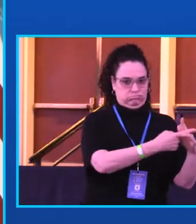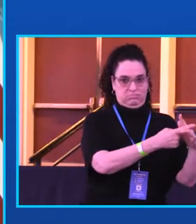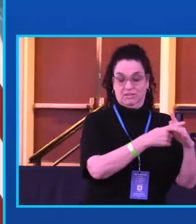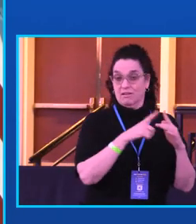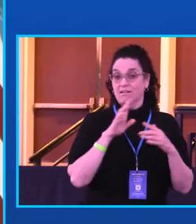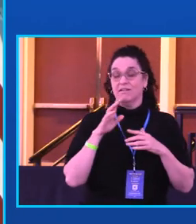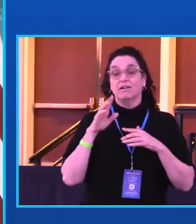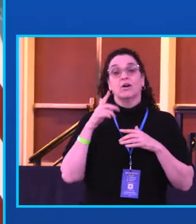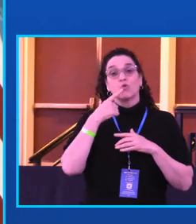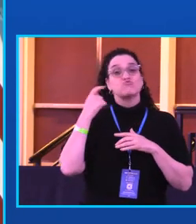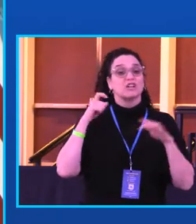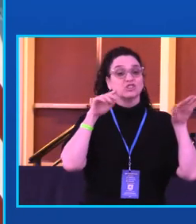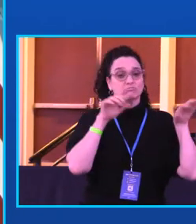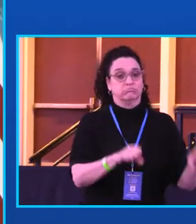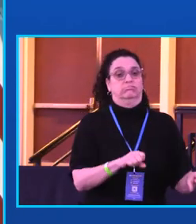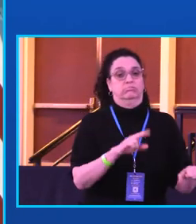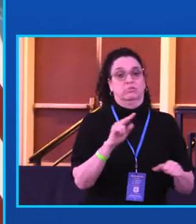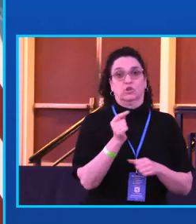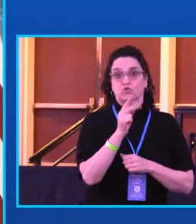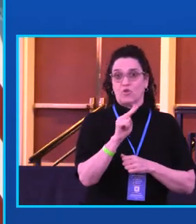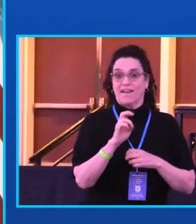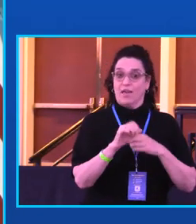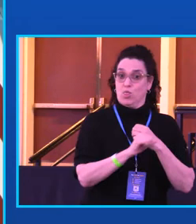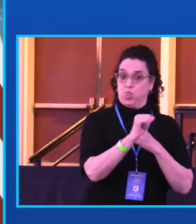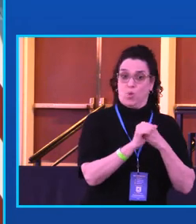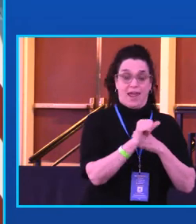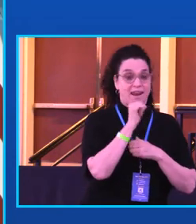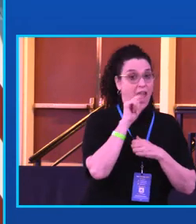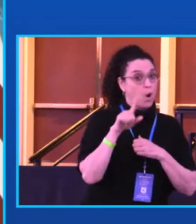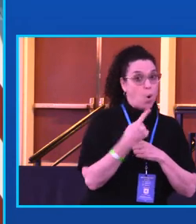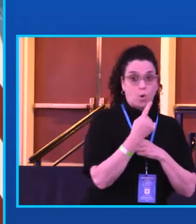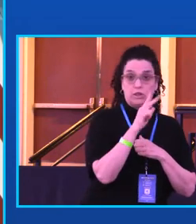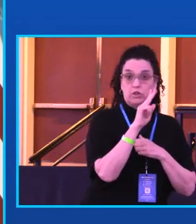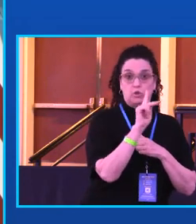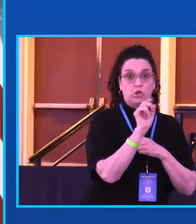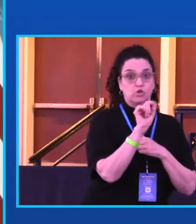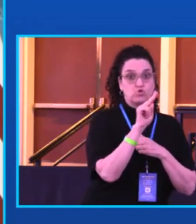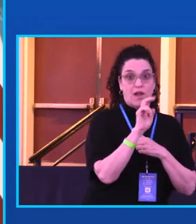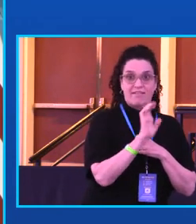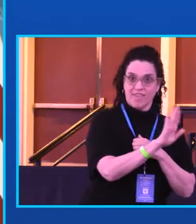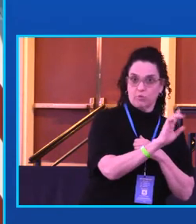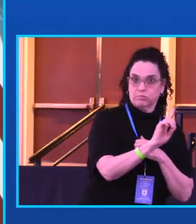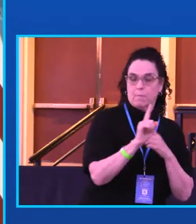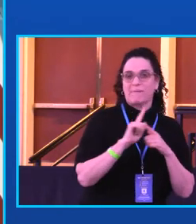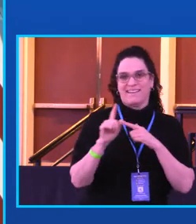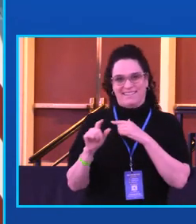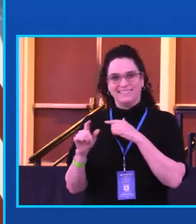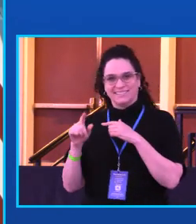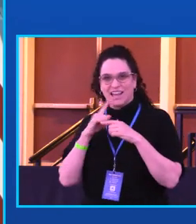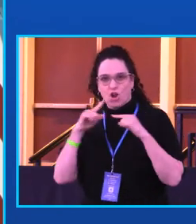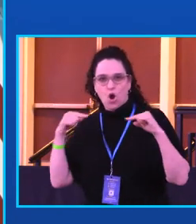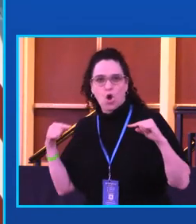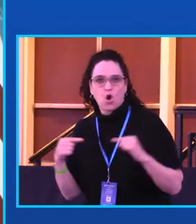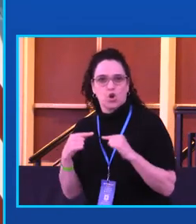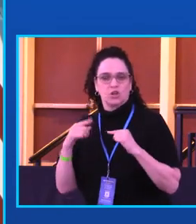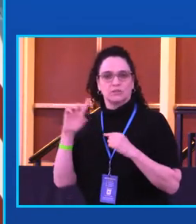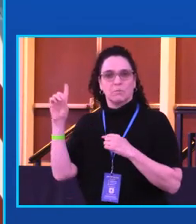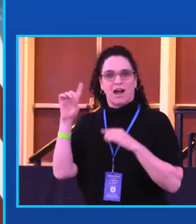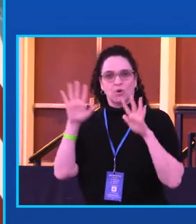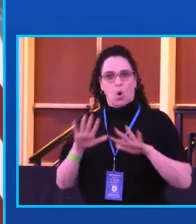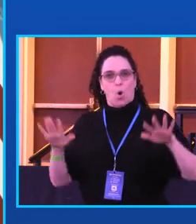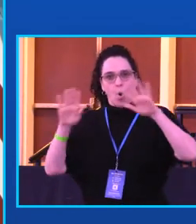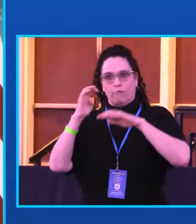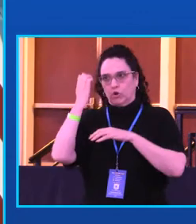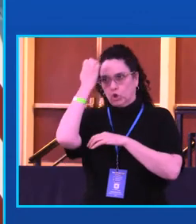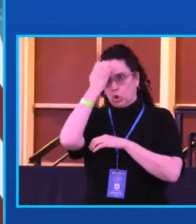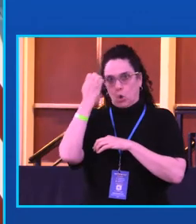Ukraine's democracy, it threatens democracy and security across Europe,